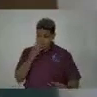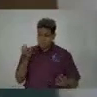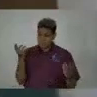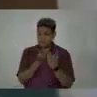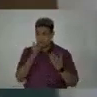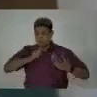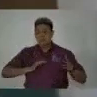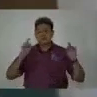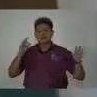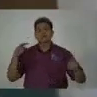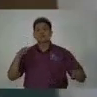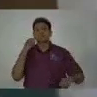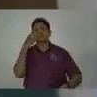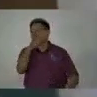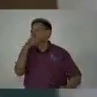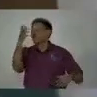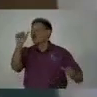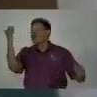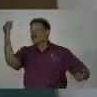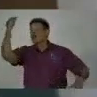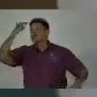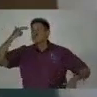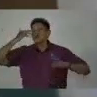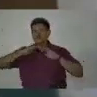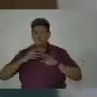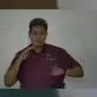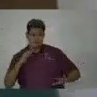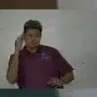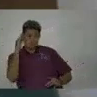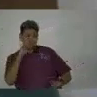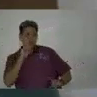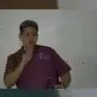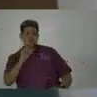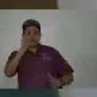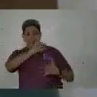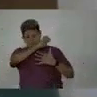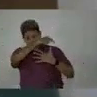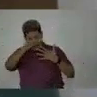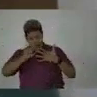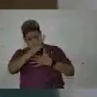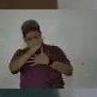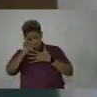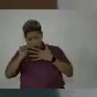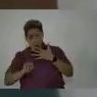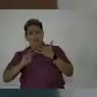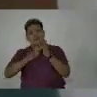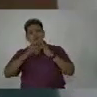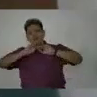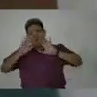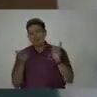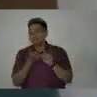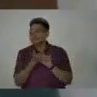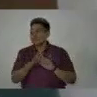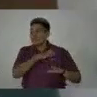Madam Speaker, if you are any reasonable Jamaican, answer no to any of these questions, then it is clear